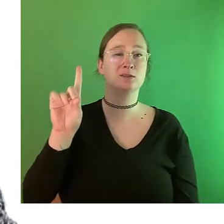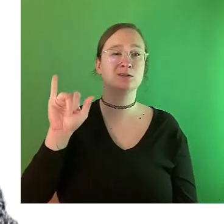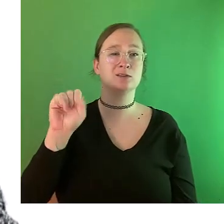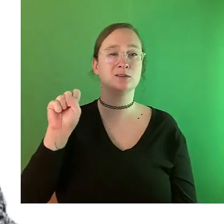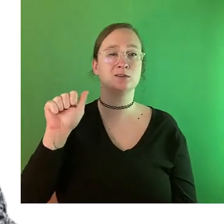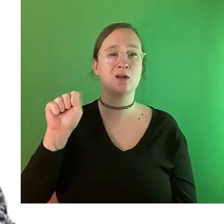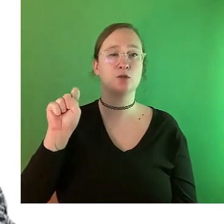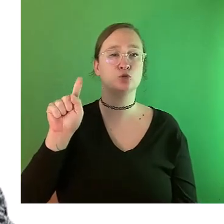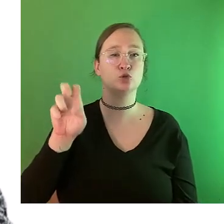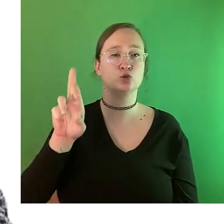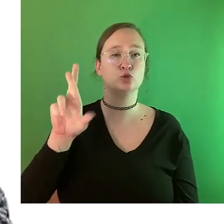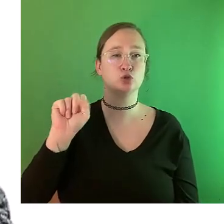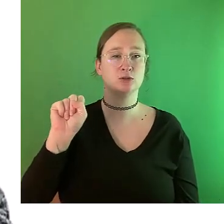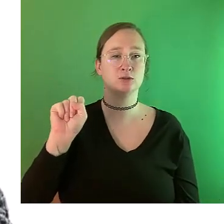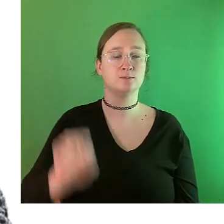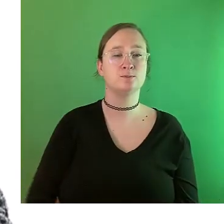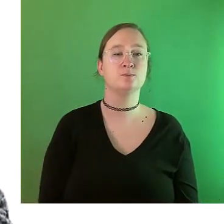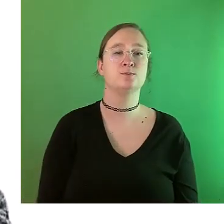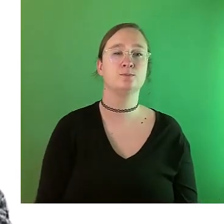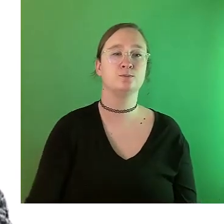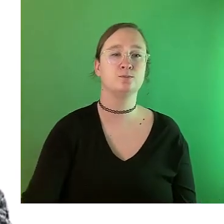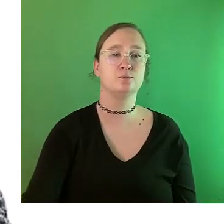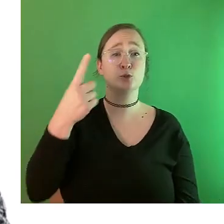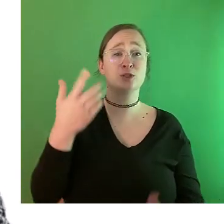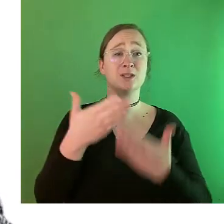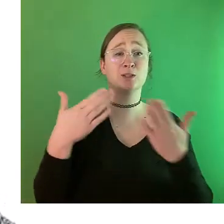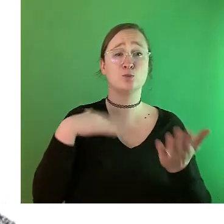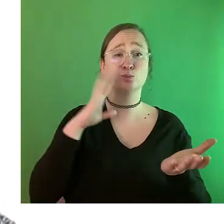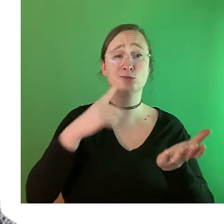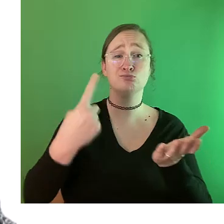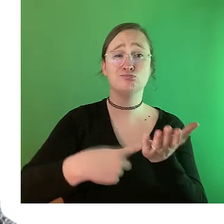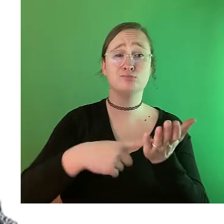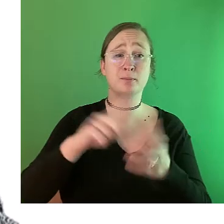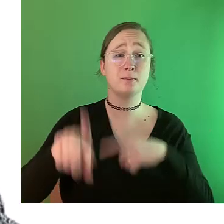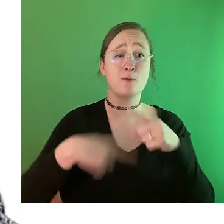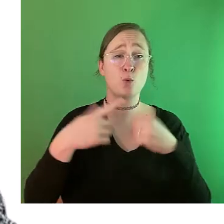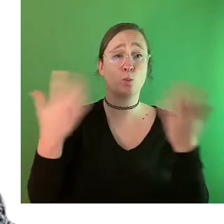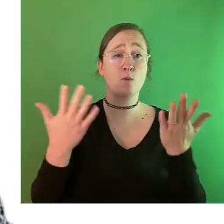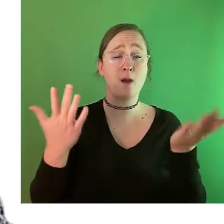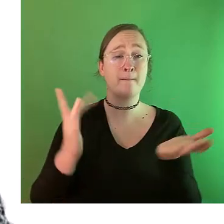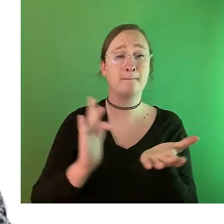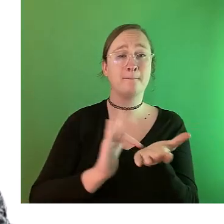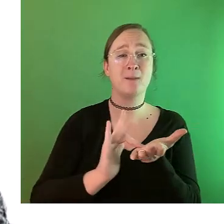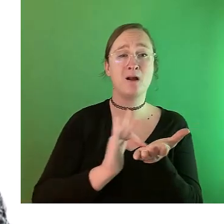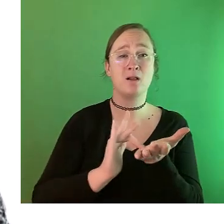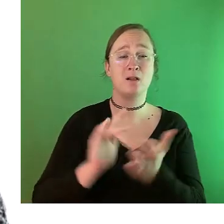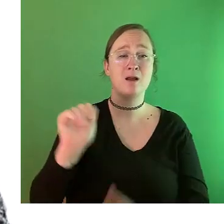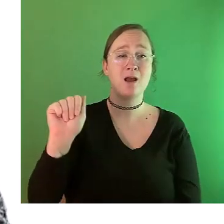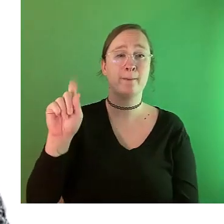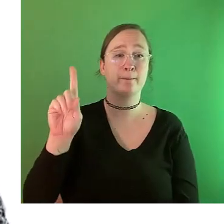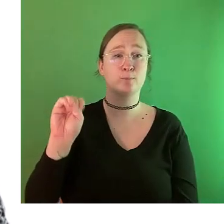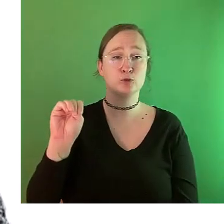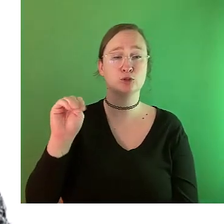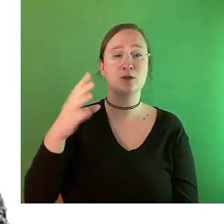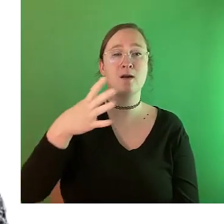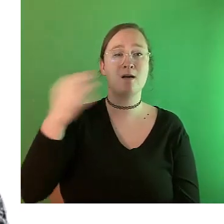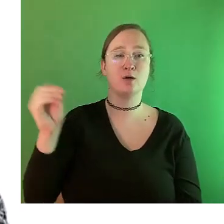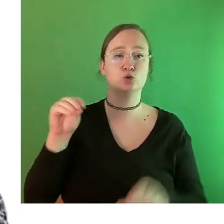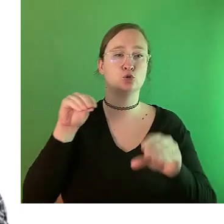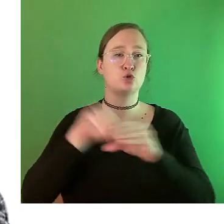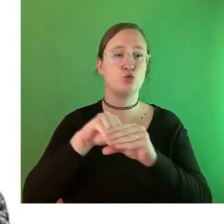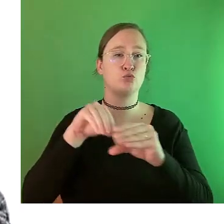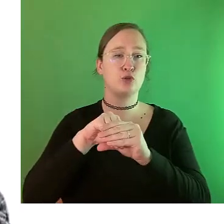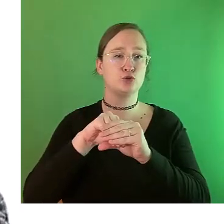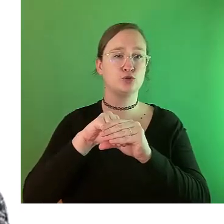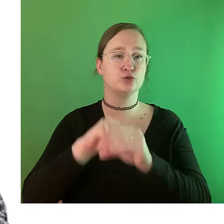to administer your own medications or have someone in place to be able to do that for you. And then making sure that your storage